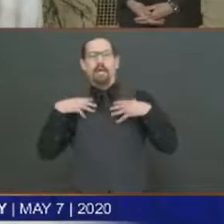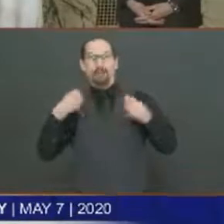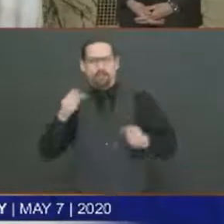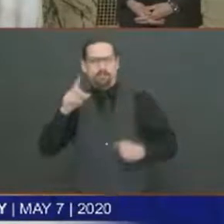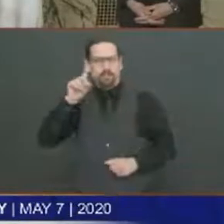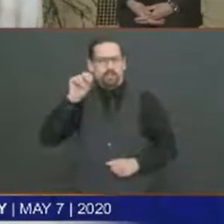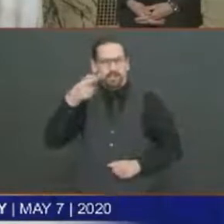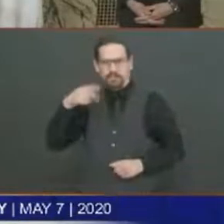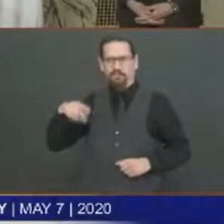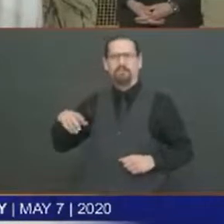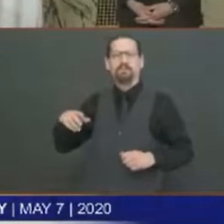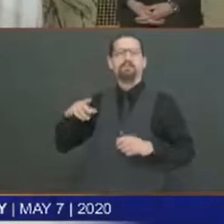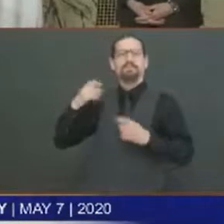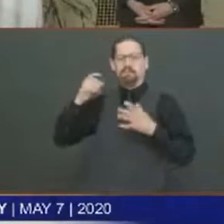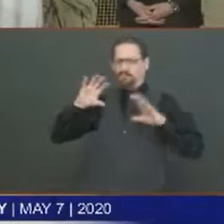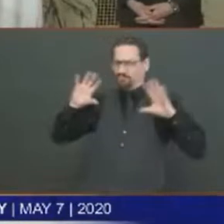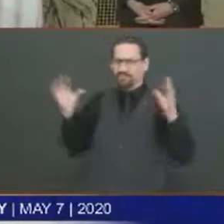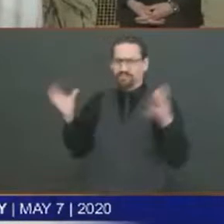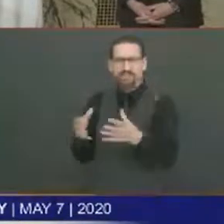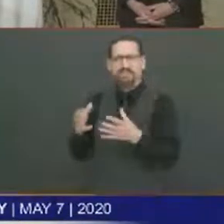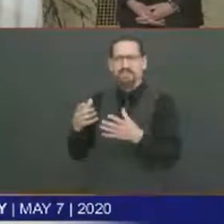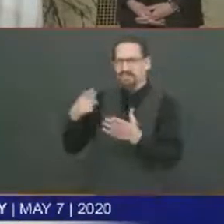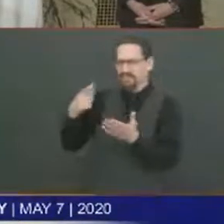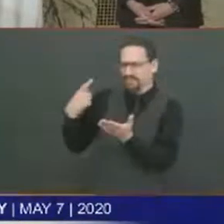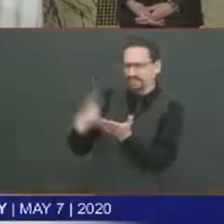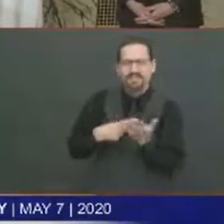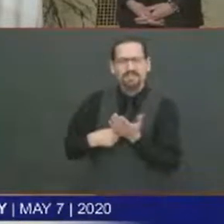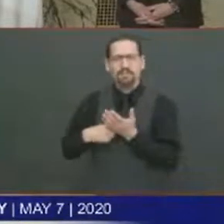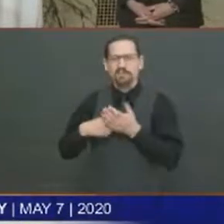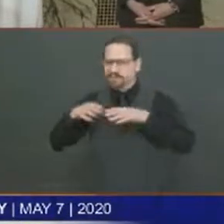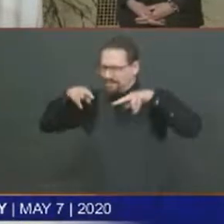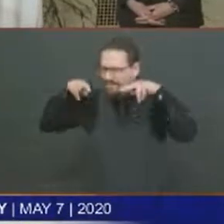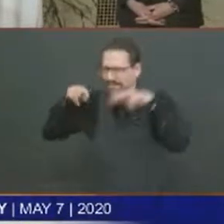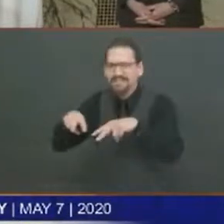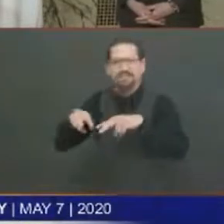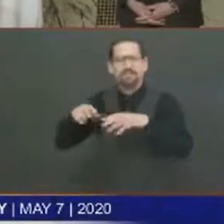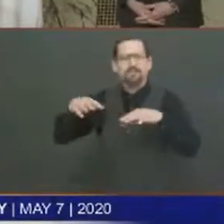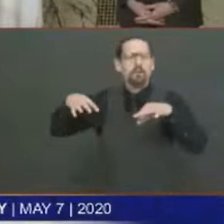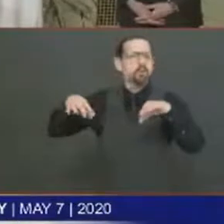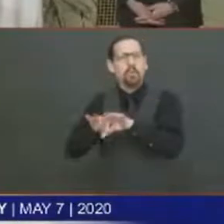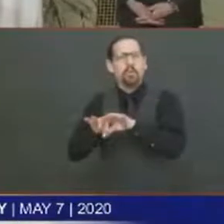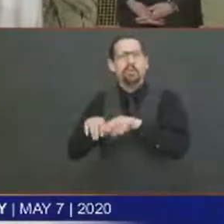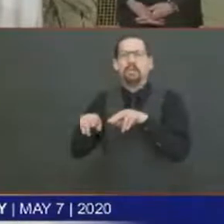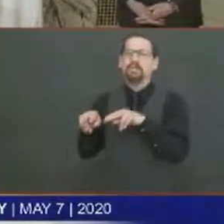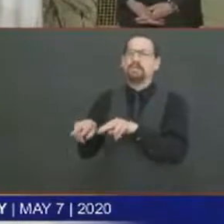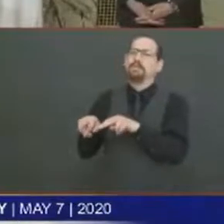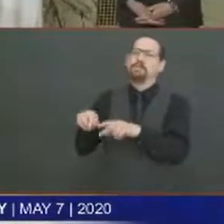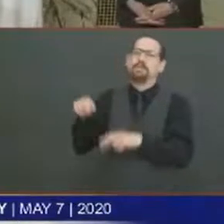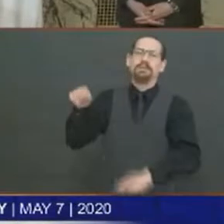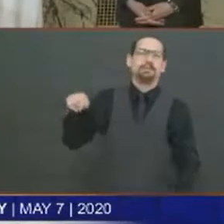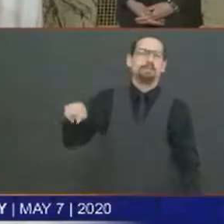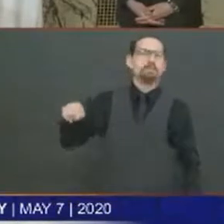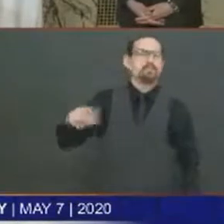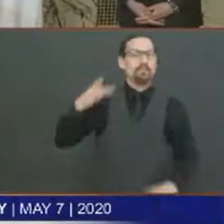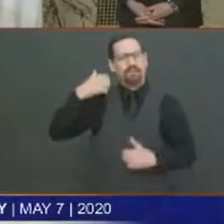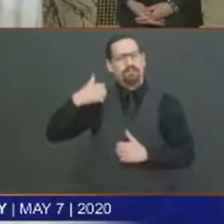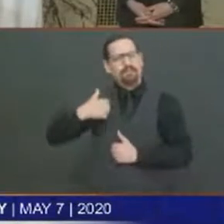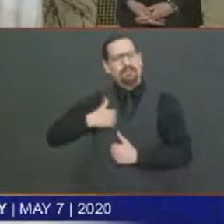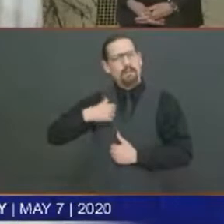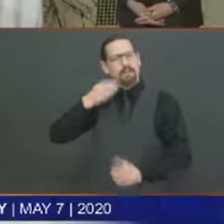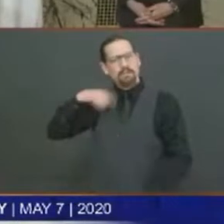very comprehensive approach to responding to the cases that have been identified there as a result of